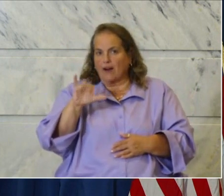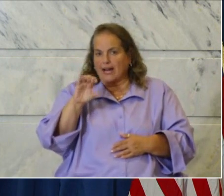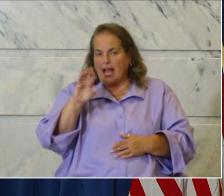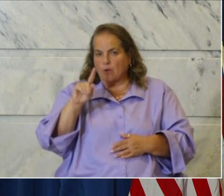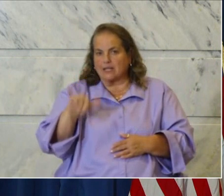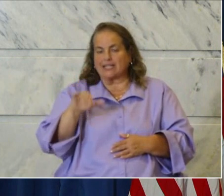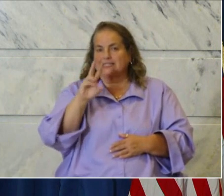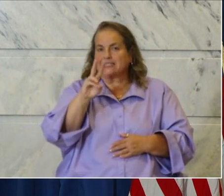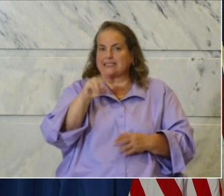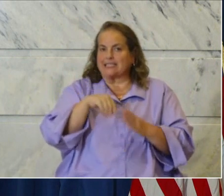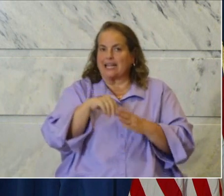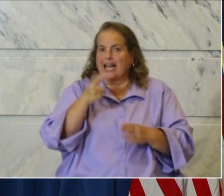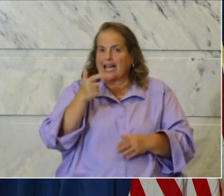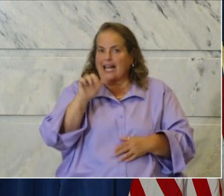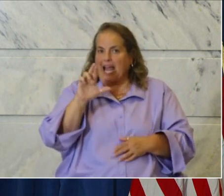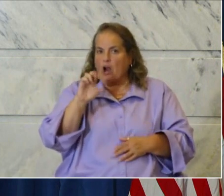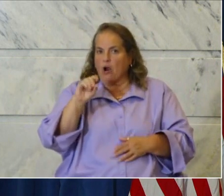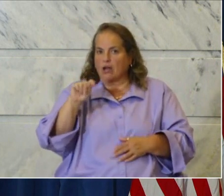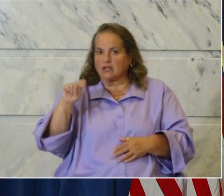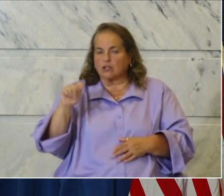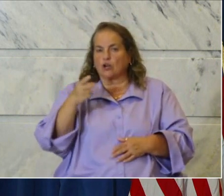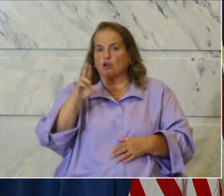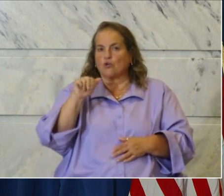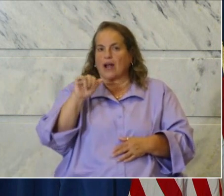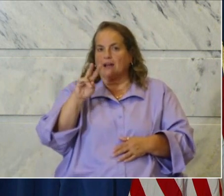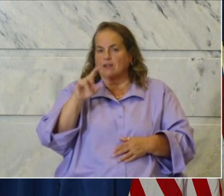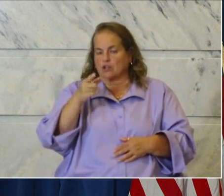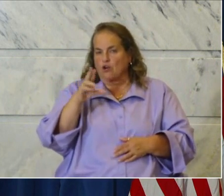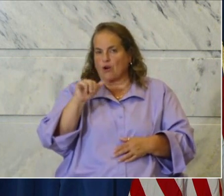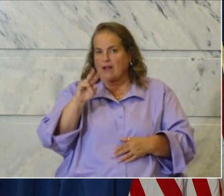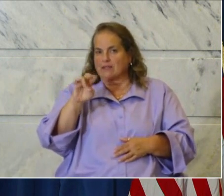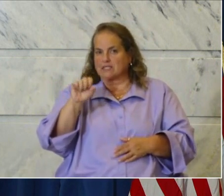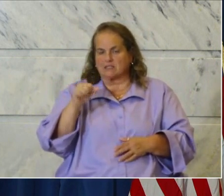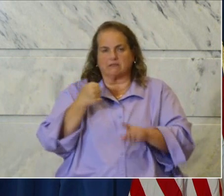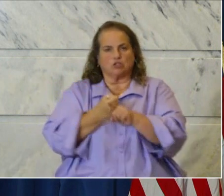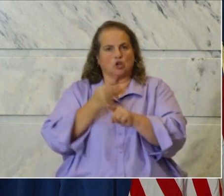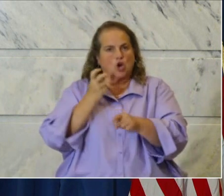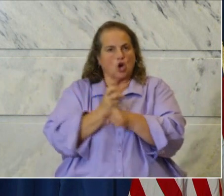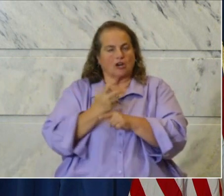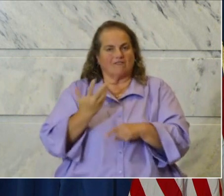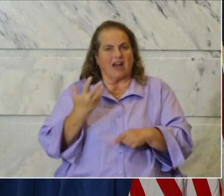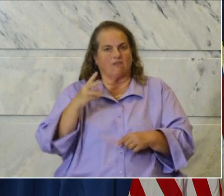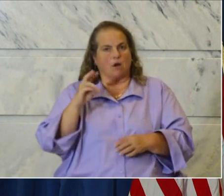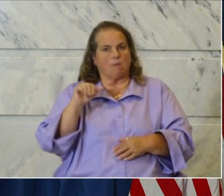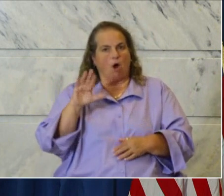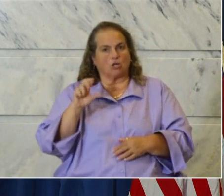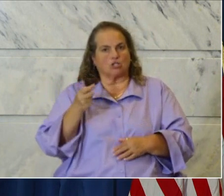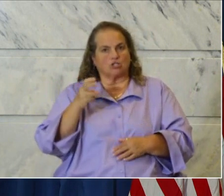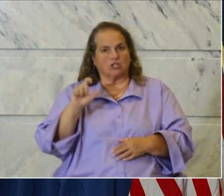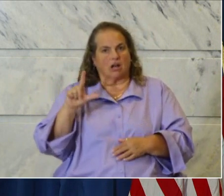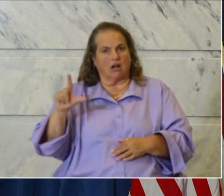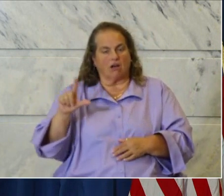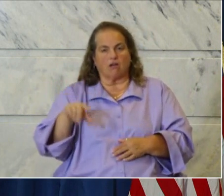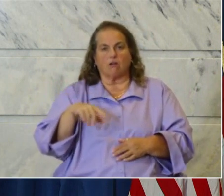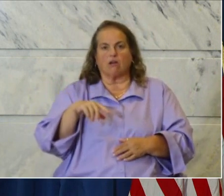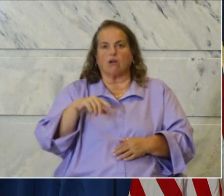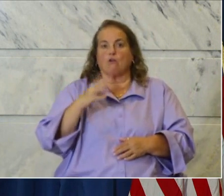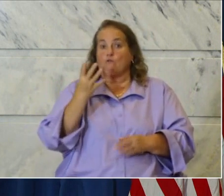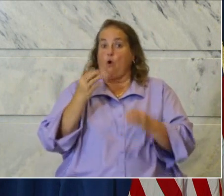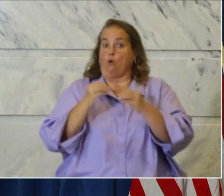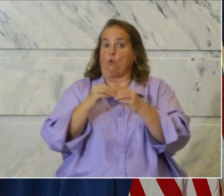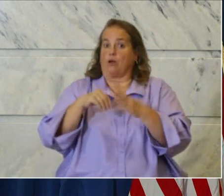Garrett. Graves, but Graves continues to be hit hard. 5 in Marshall. No one at 4 more in